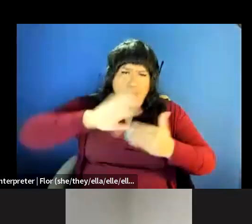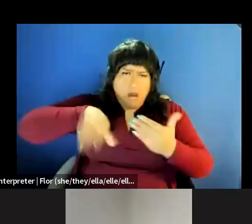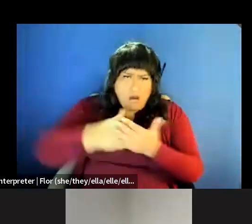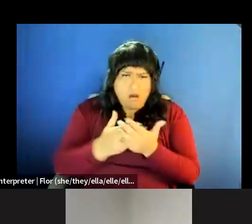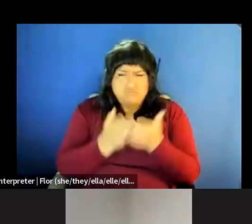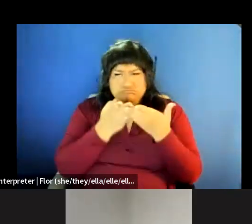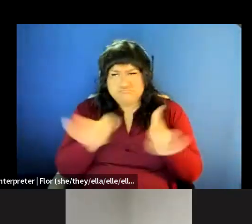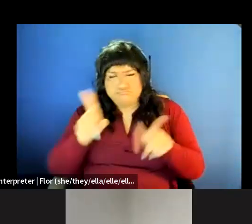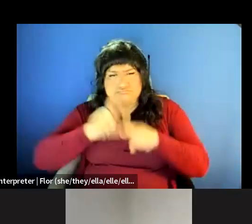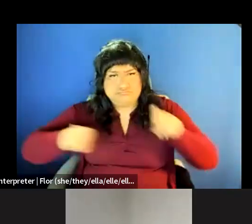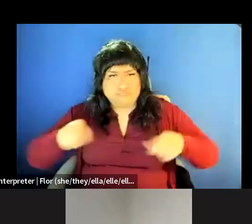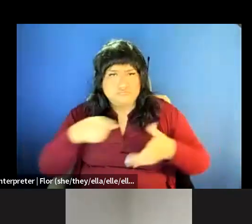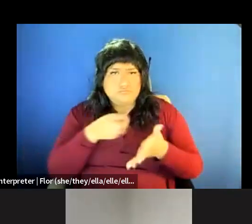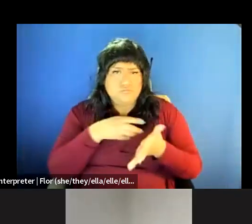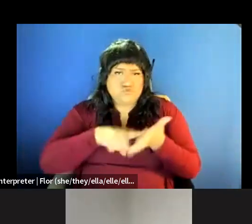know,